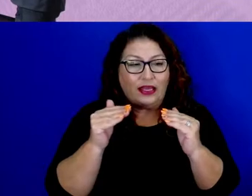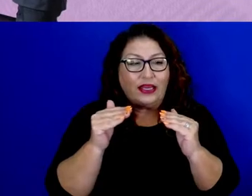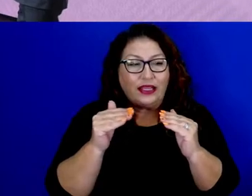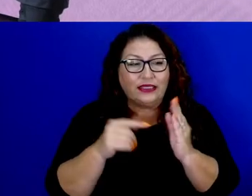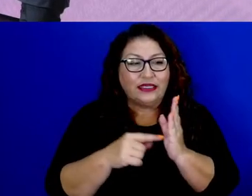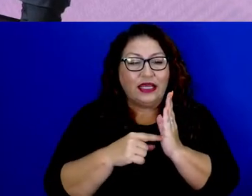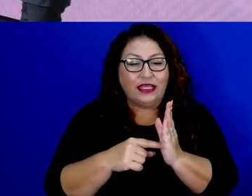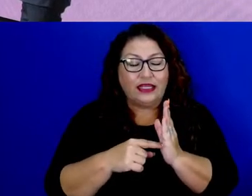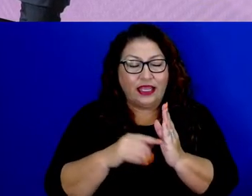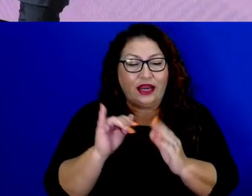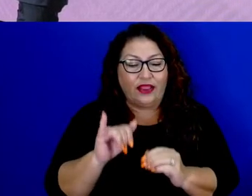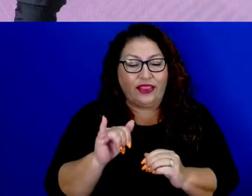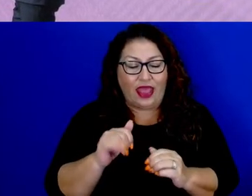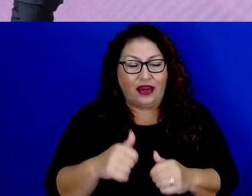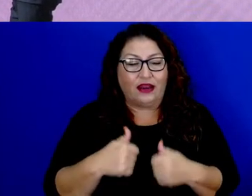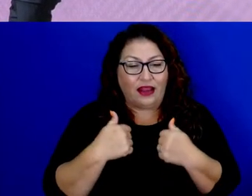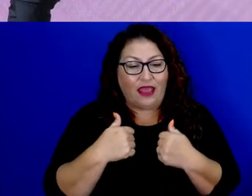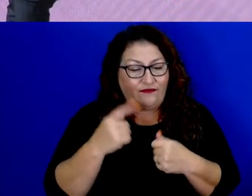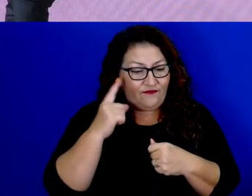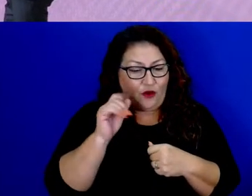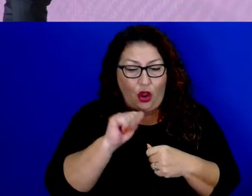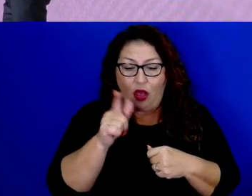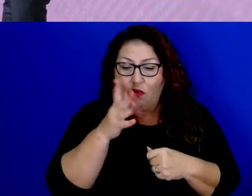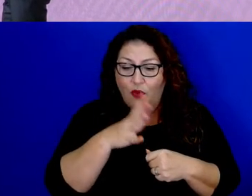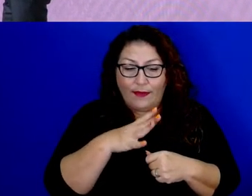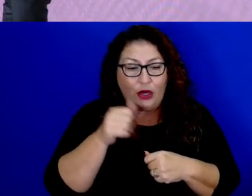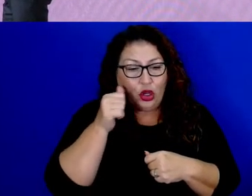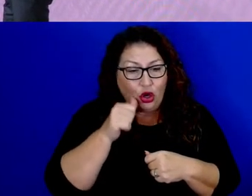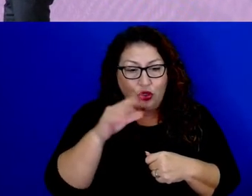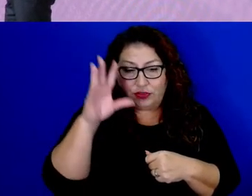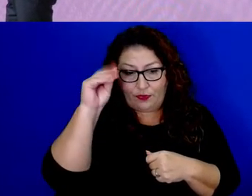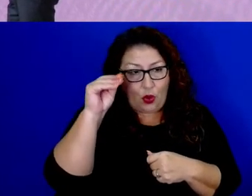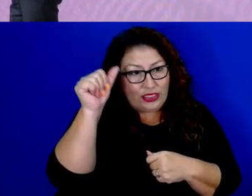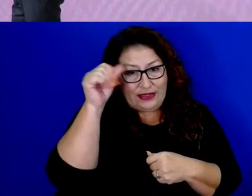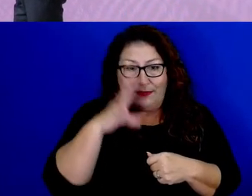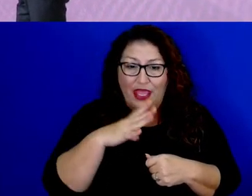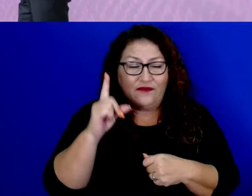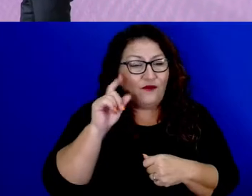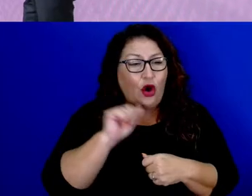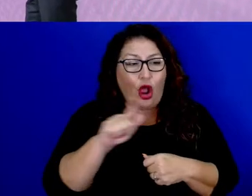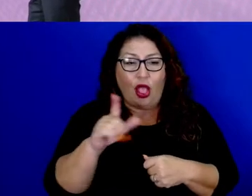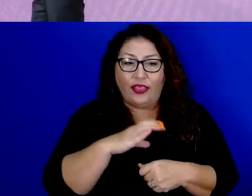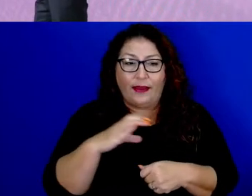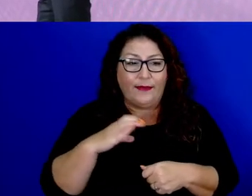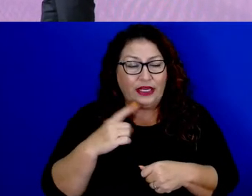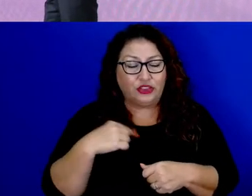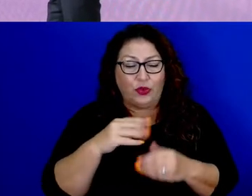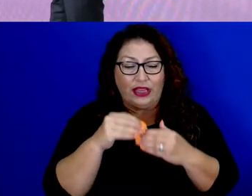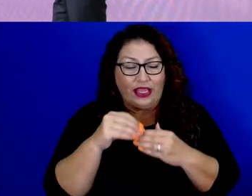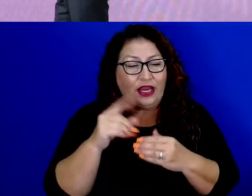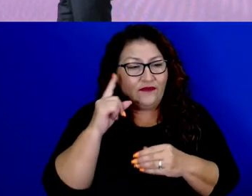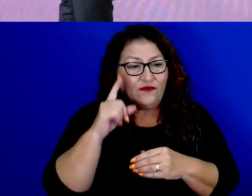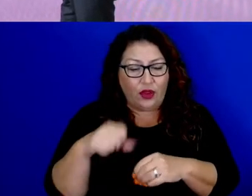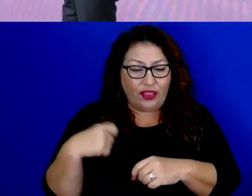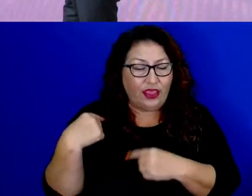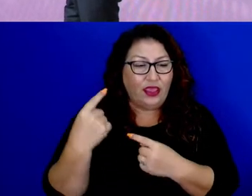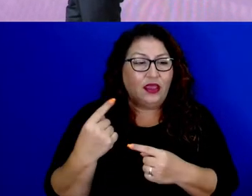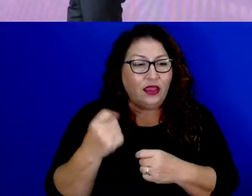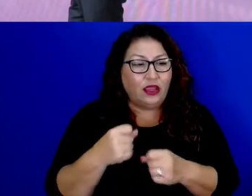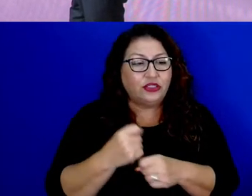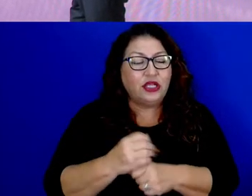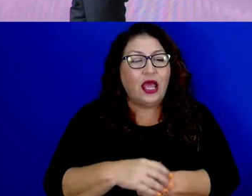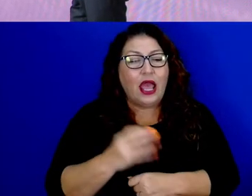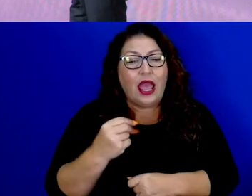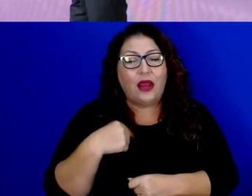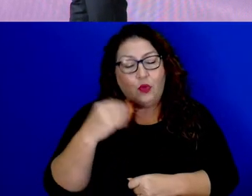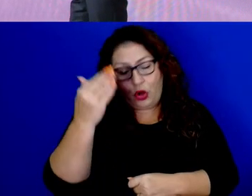all women, girls, boys, and men of all the communities we live in, and for the EU as a whole. And we are all aware of the importance social inclusion and